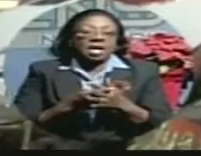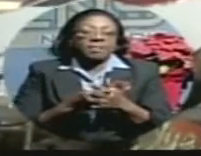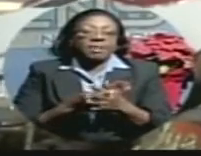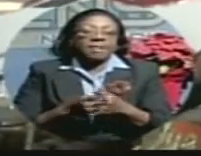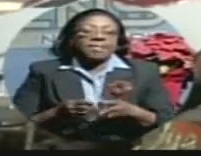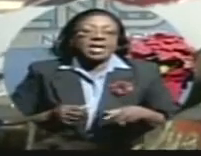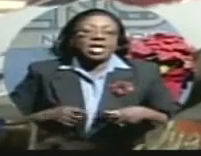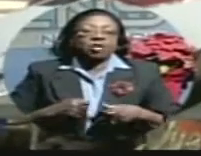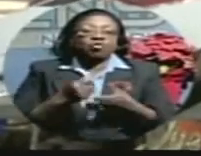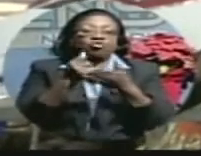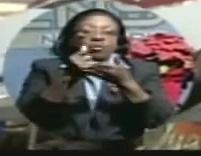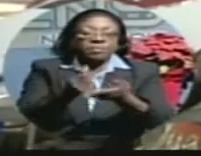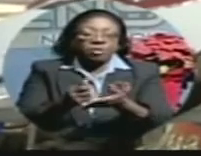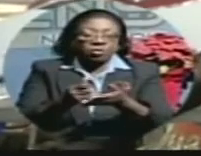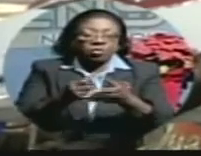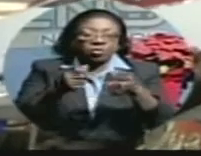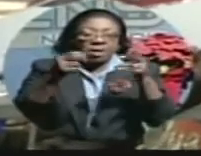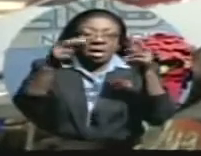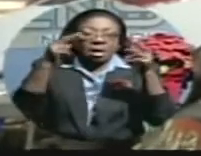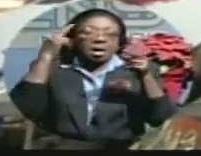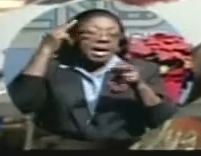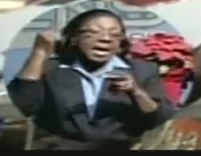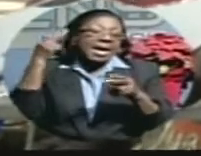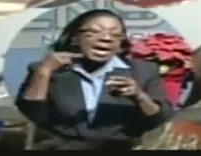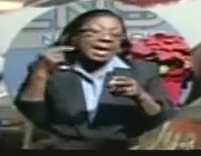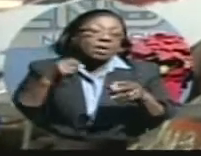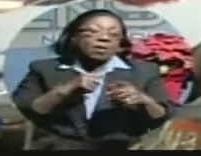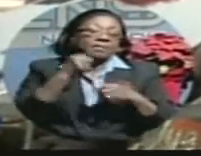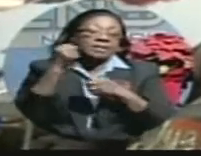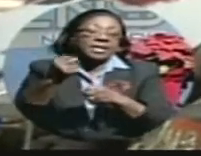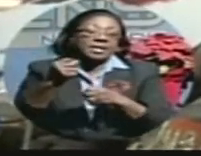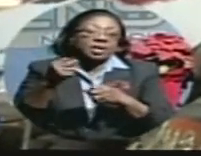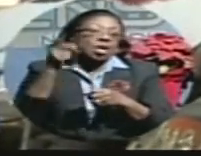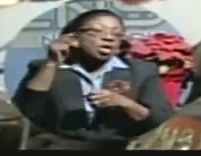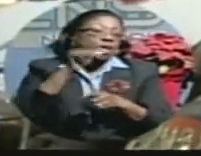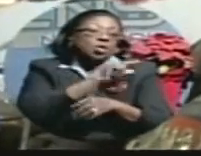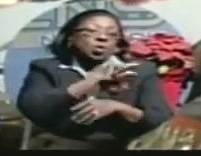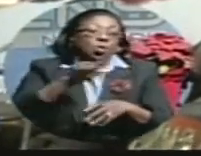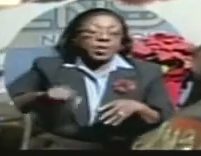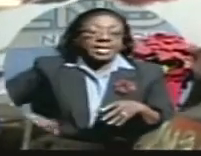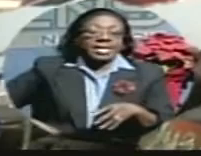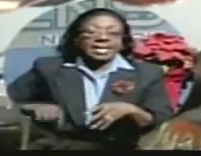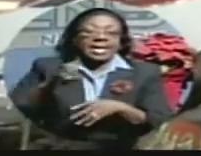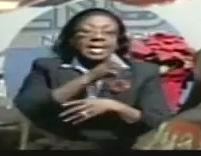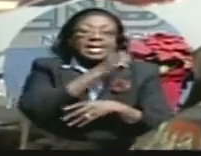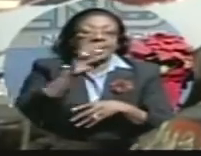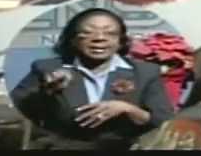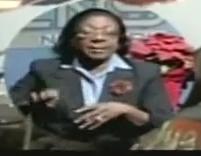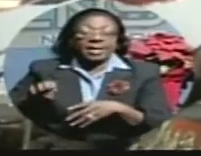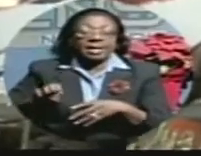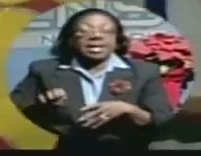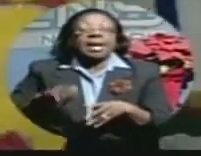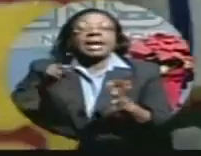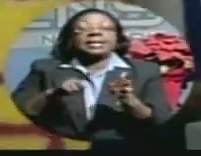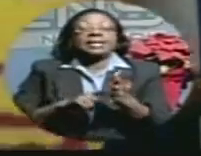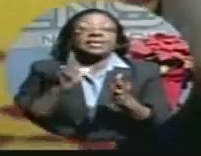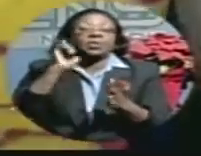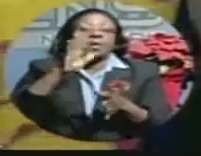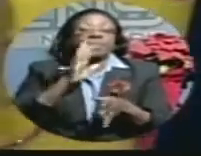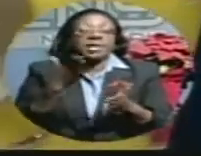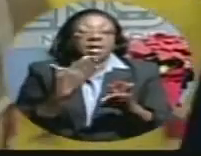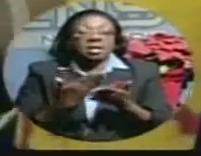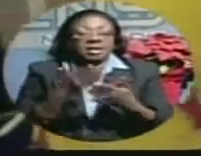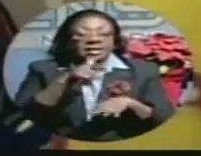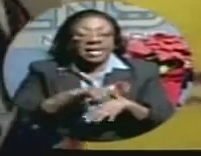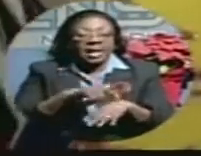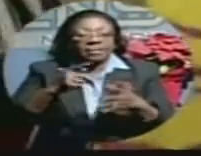which is Queen Elizabeth. She's been our head of state, obviously, since we've become independent. And we thought that this would be a good time to kick off our